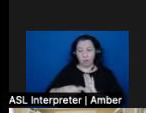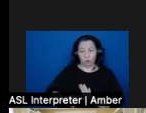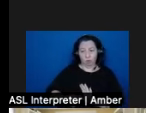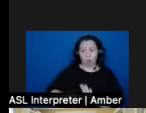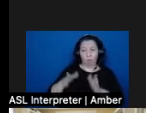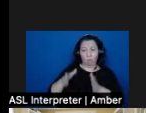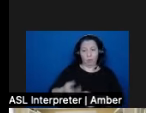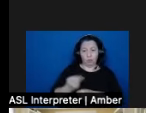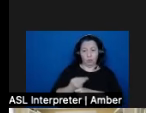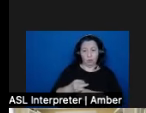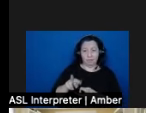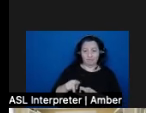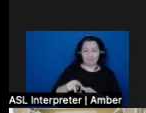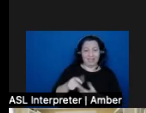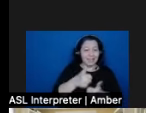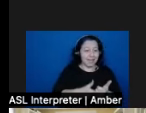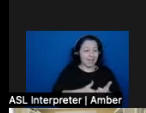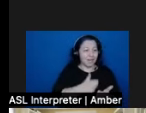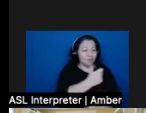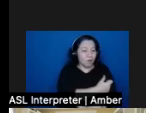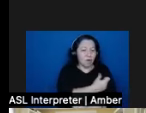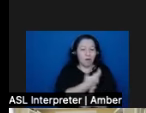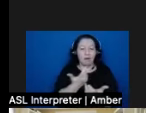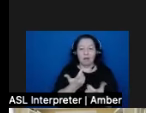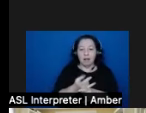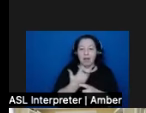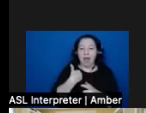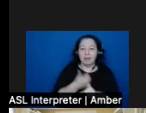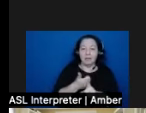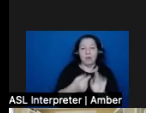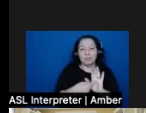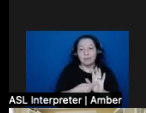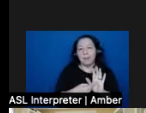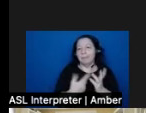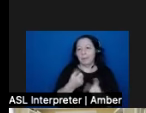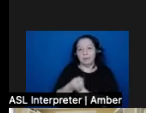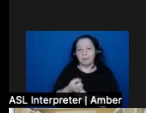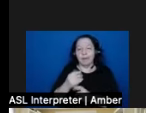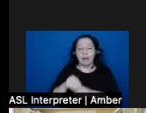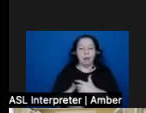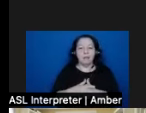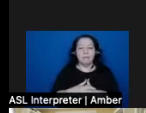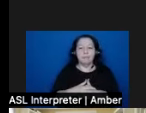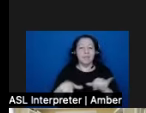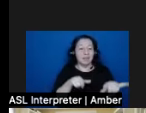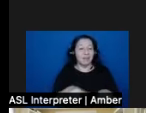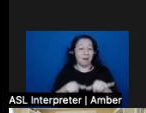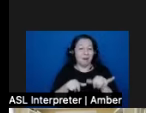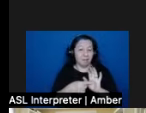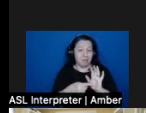has its own symptoms or side effects. And you know, common signs of chemical